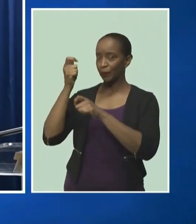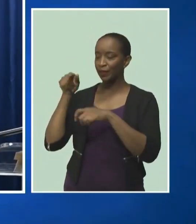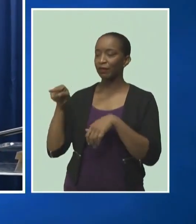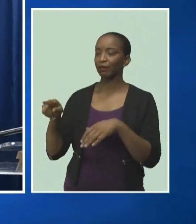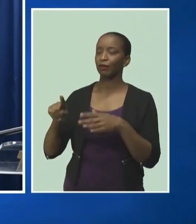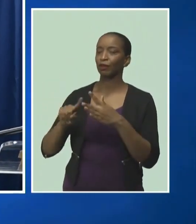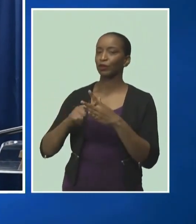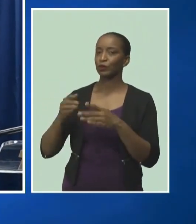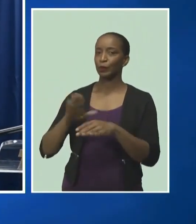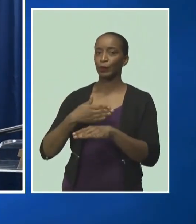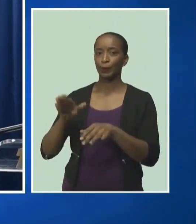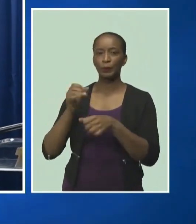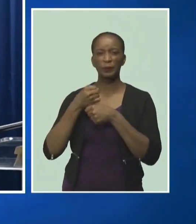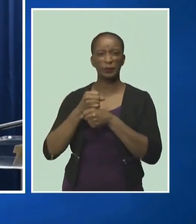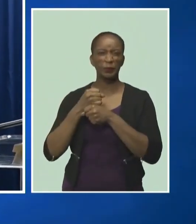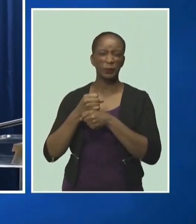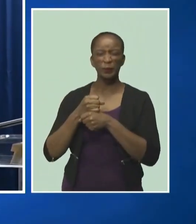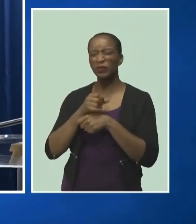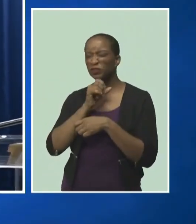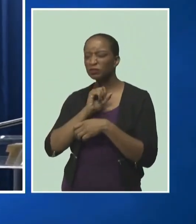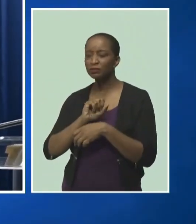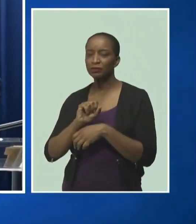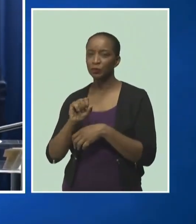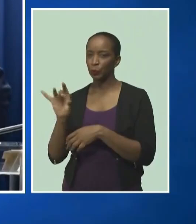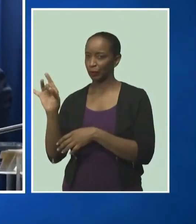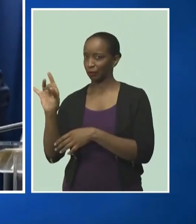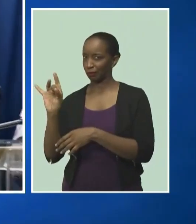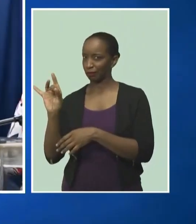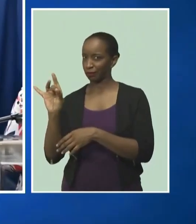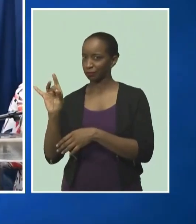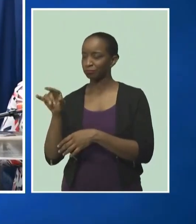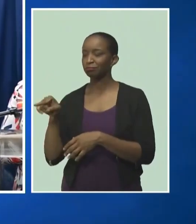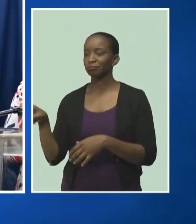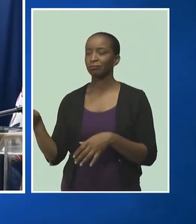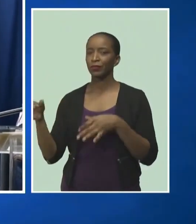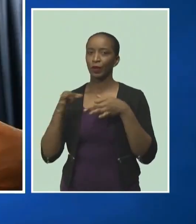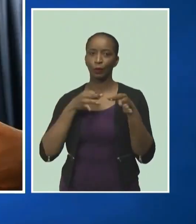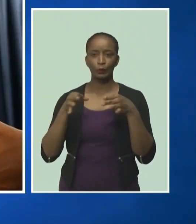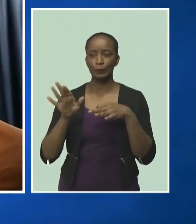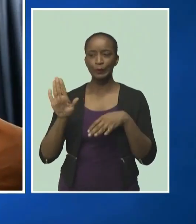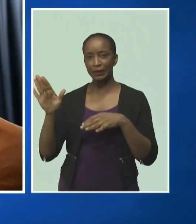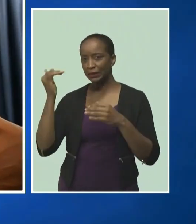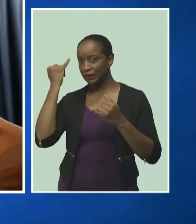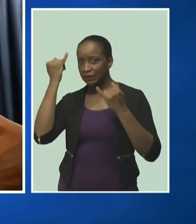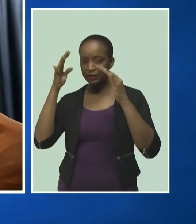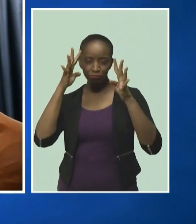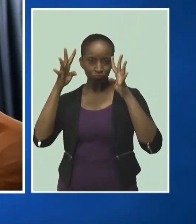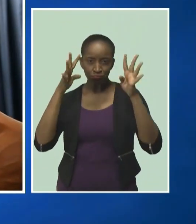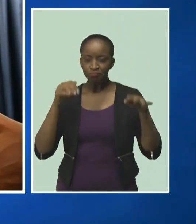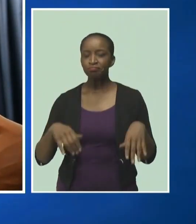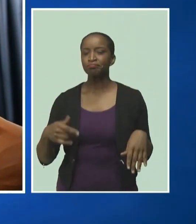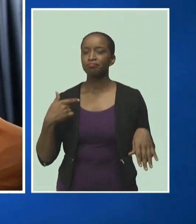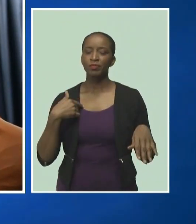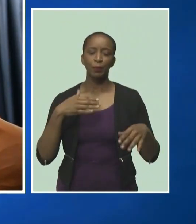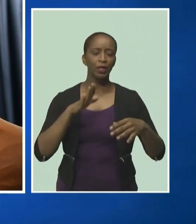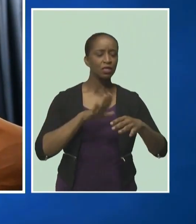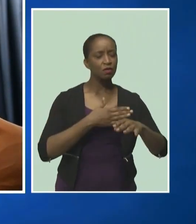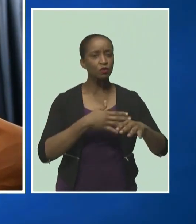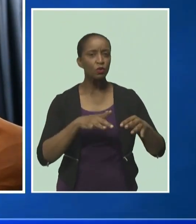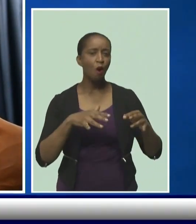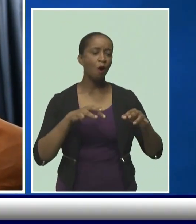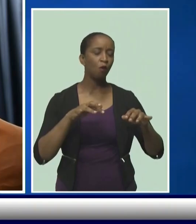was 8 years old. He's revealed details about creating the winning jingle. I came out with the music, I